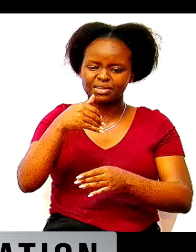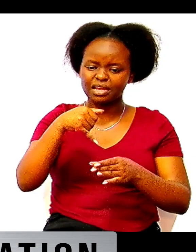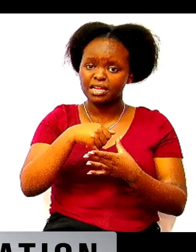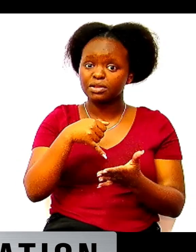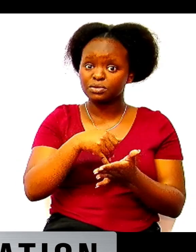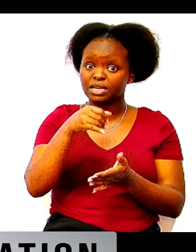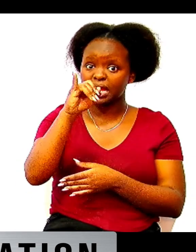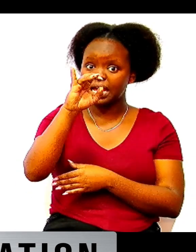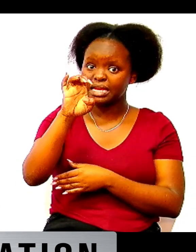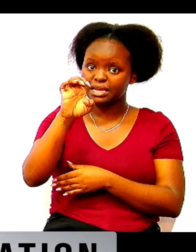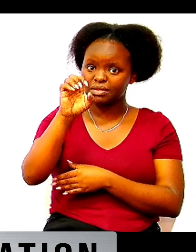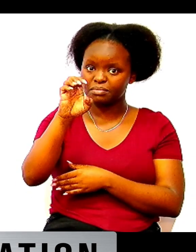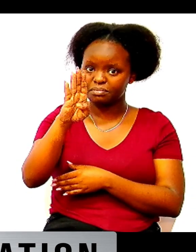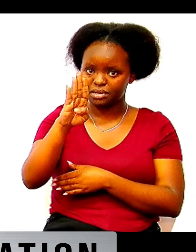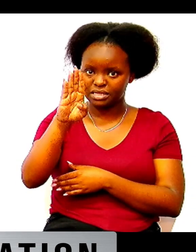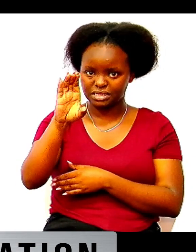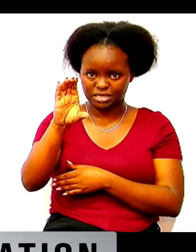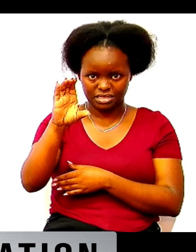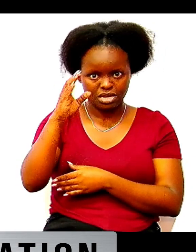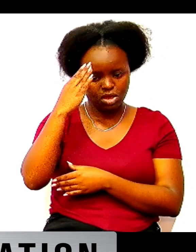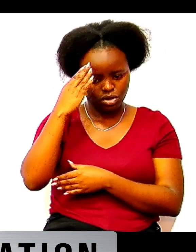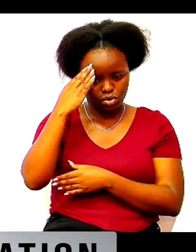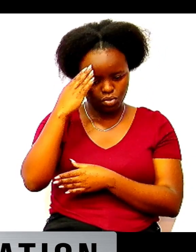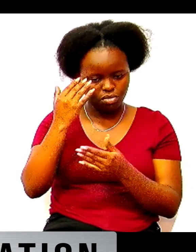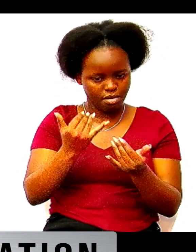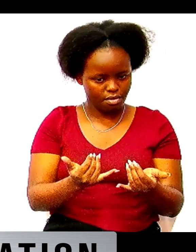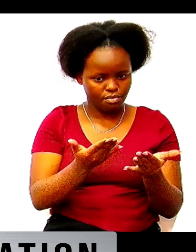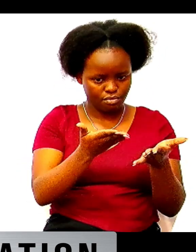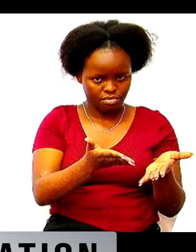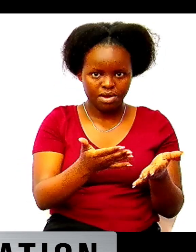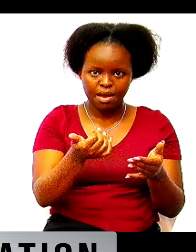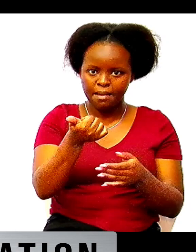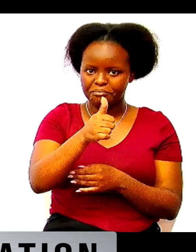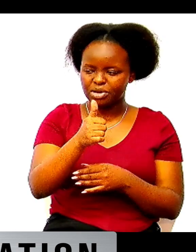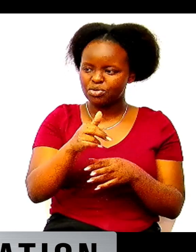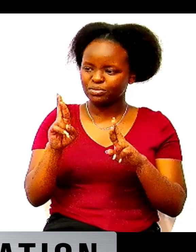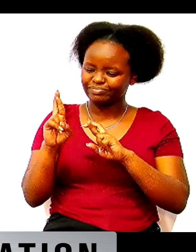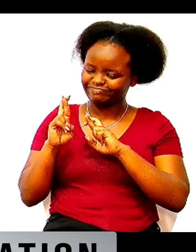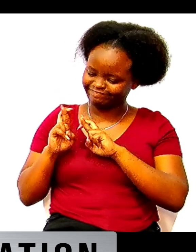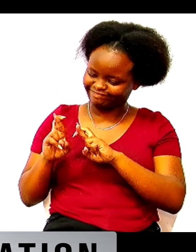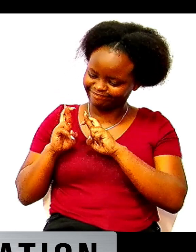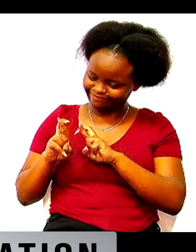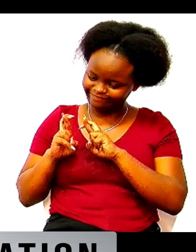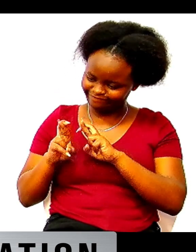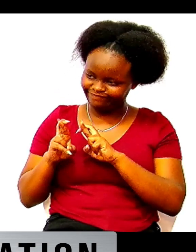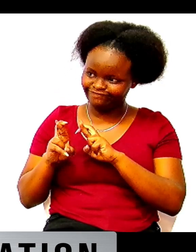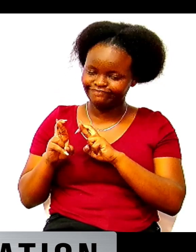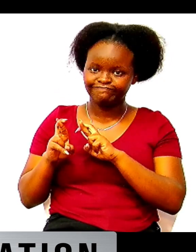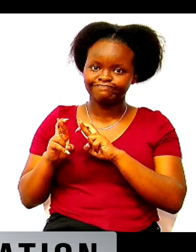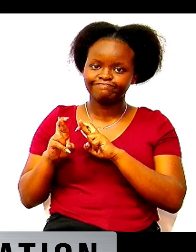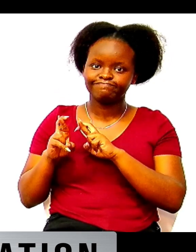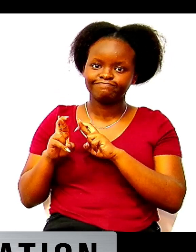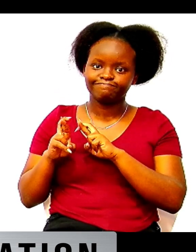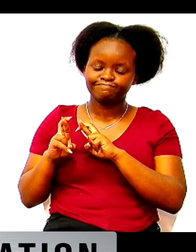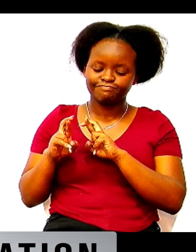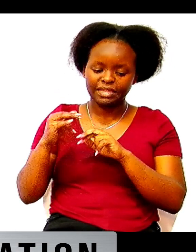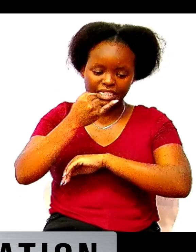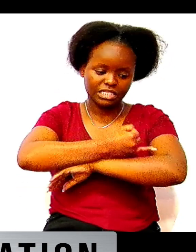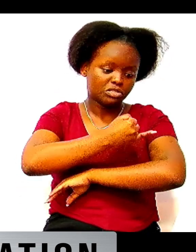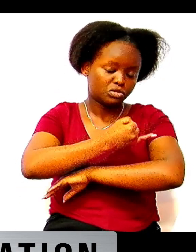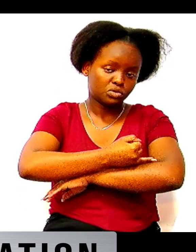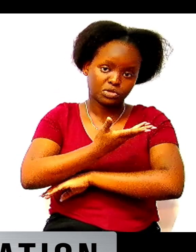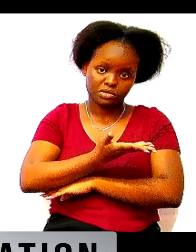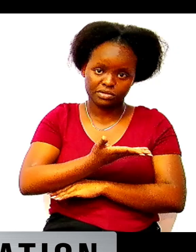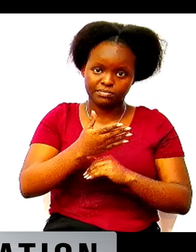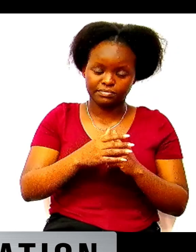Now the new IBC is in place. Kenyans are still keeping their fingers crossed in terms of the institutions.